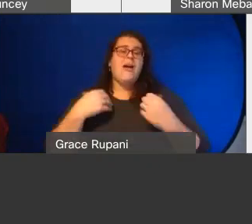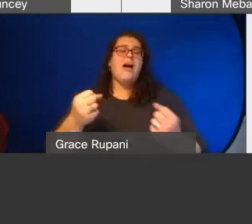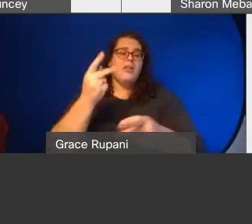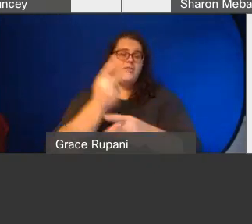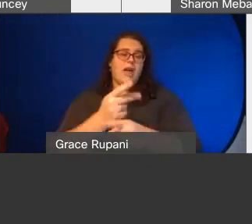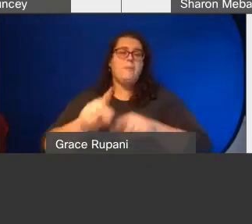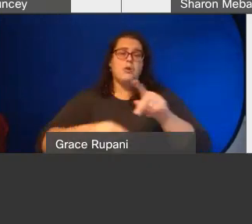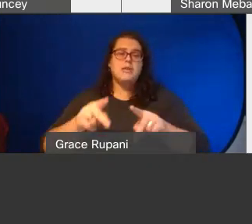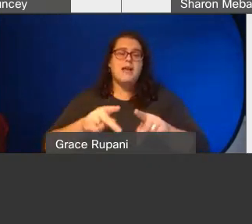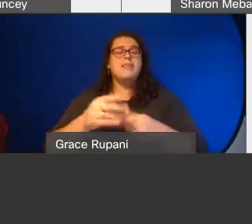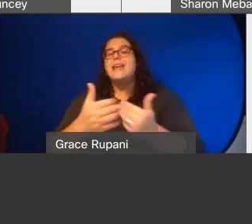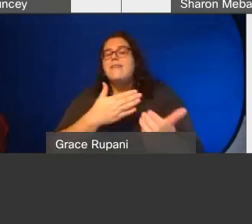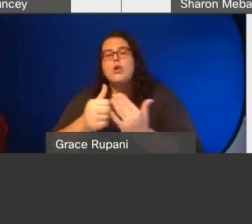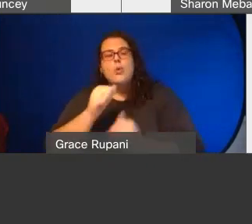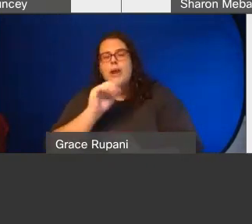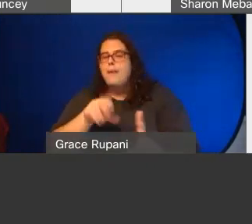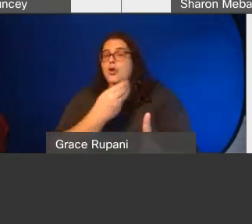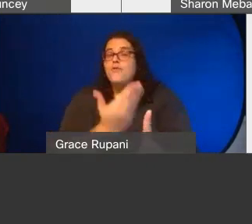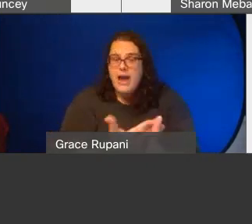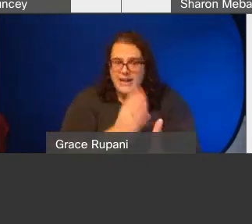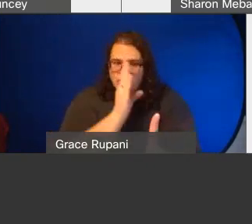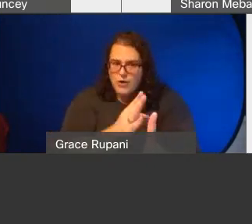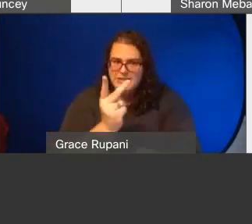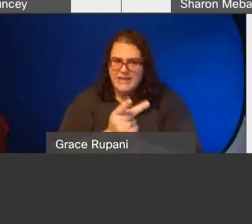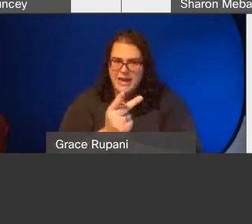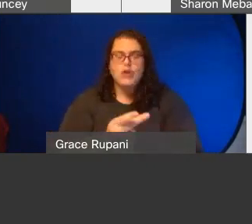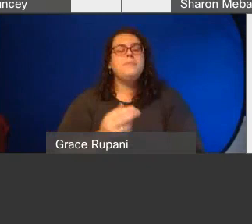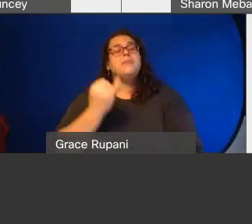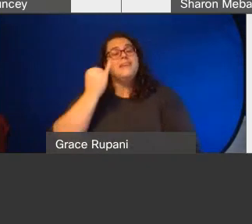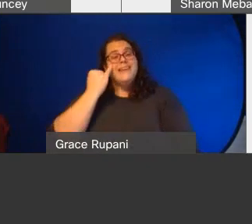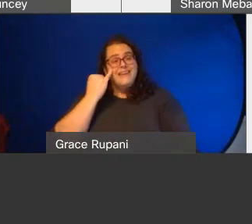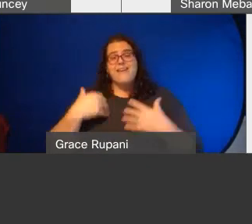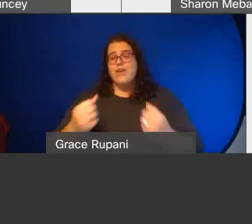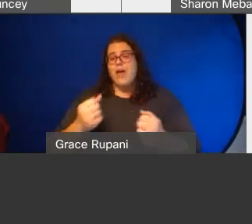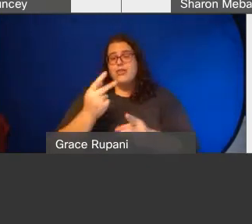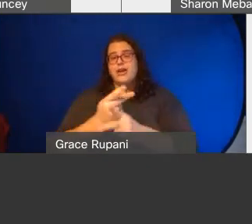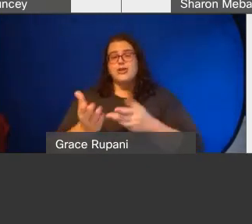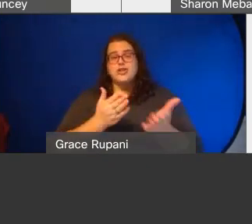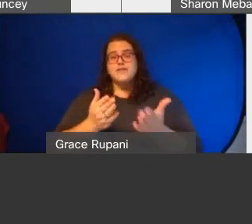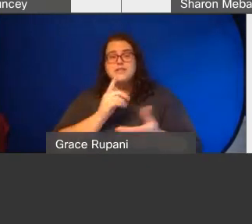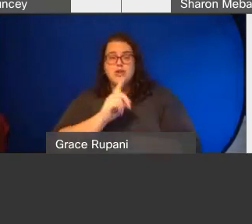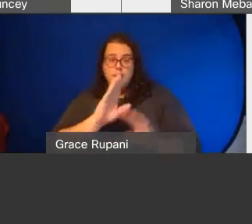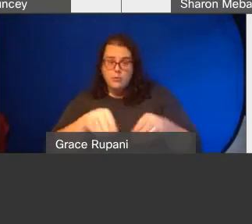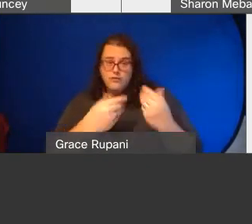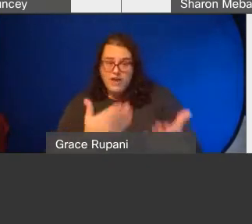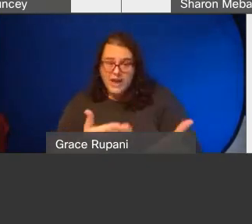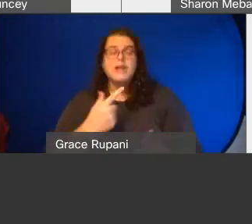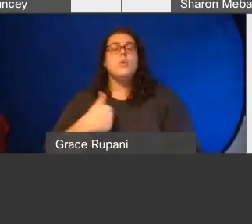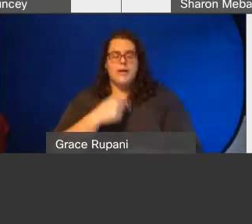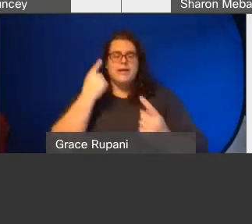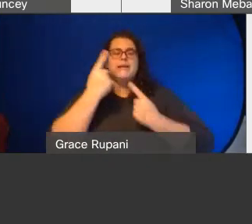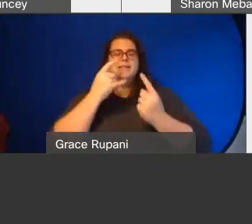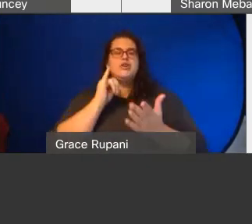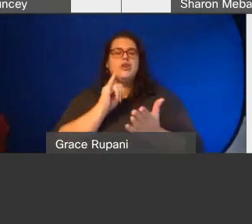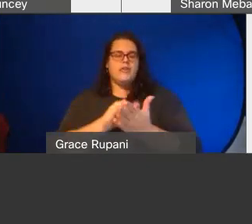I hope that gives some clarification. If there is healthcare services being provided, we consider that also to be included in